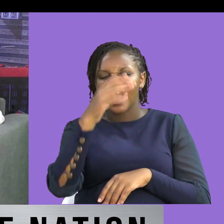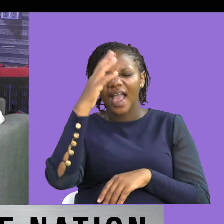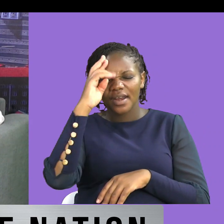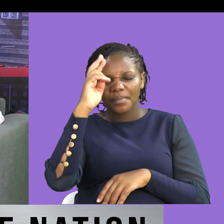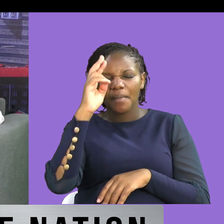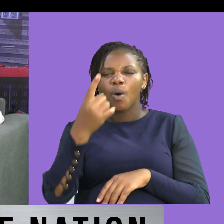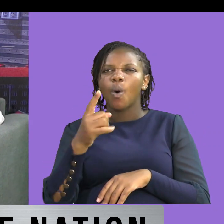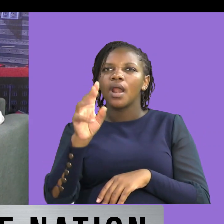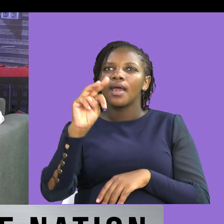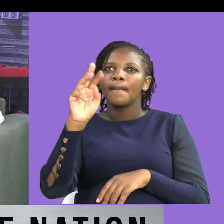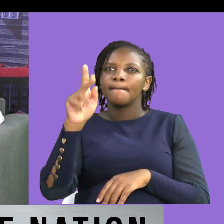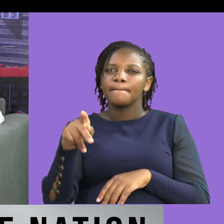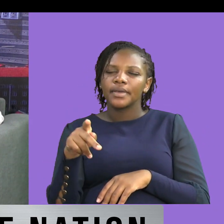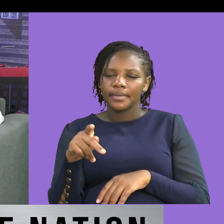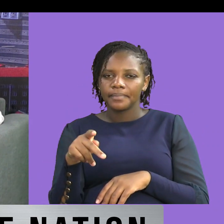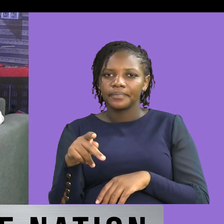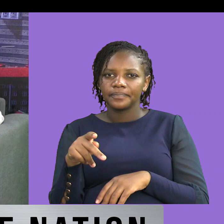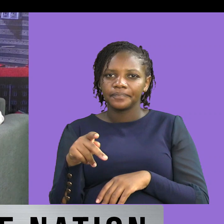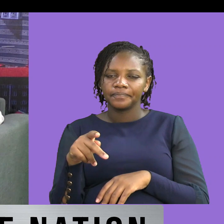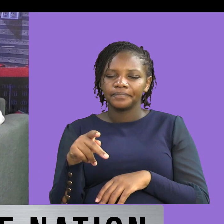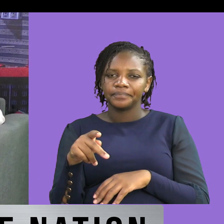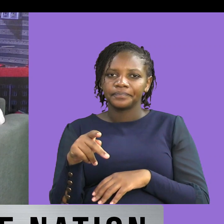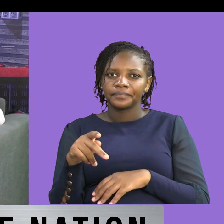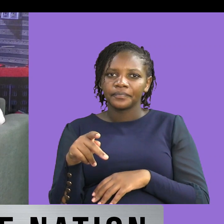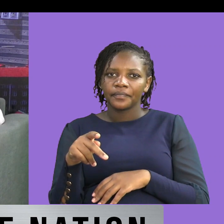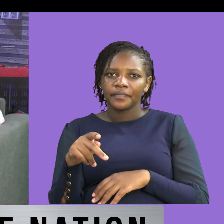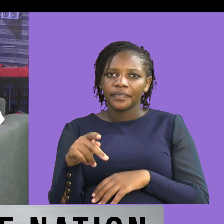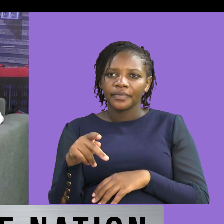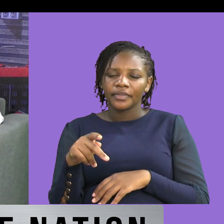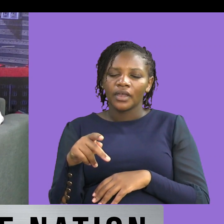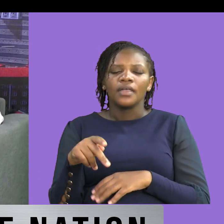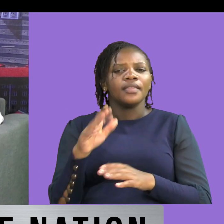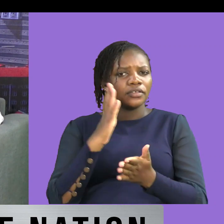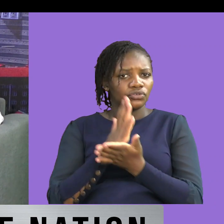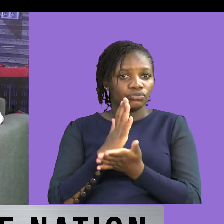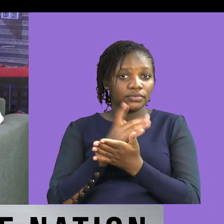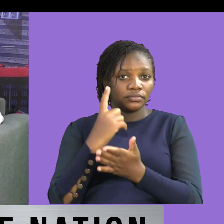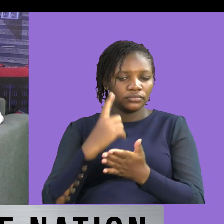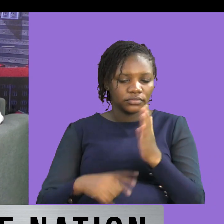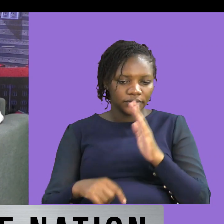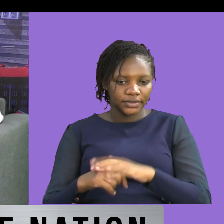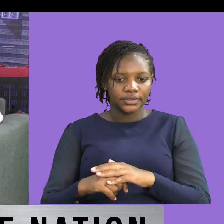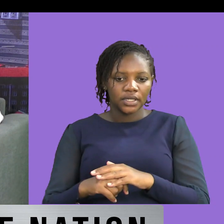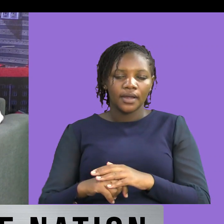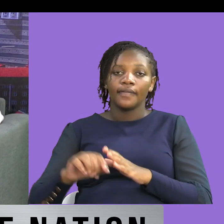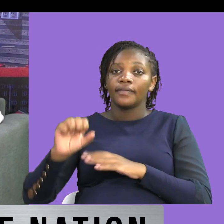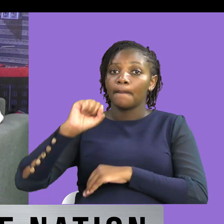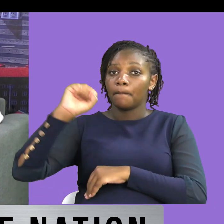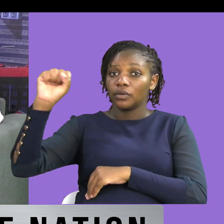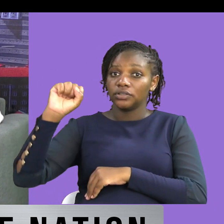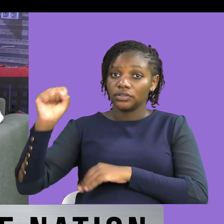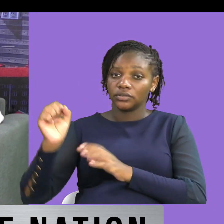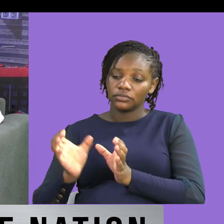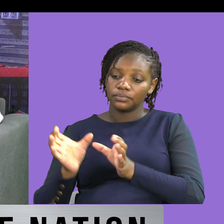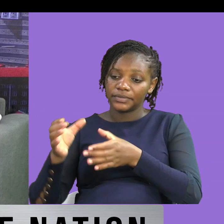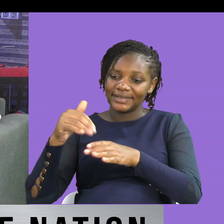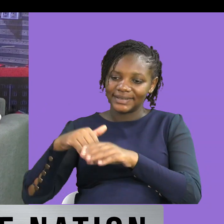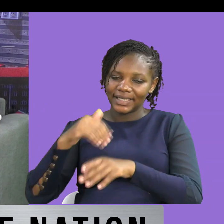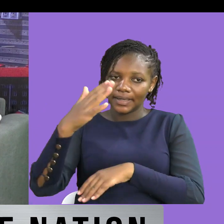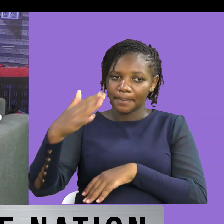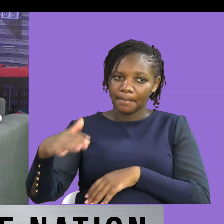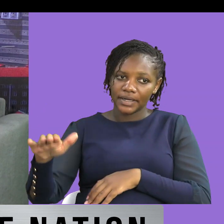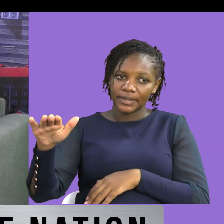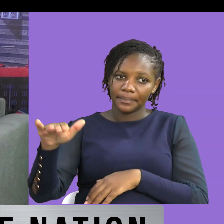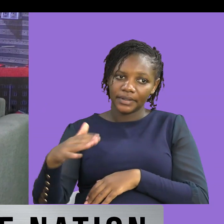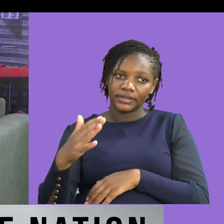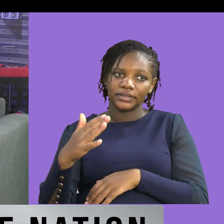Jonah. The reality of the fact is that we have a situation where the political parties in parliament